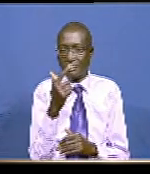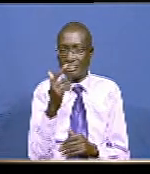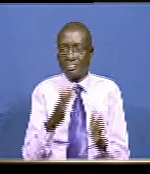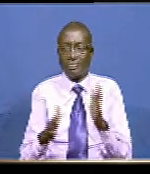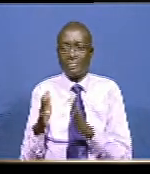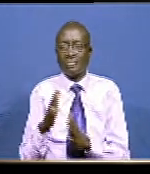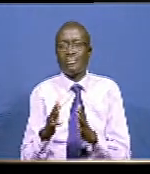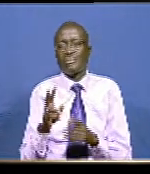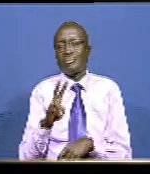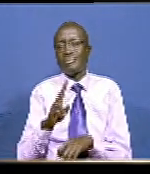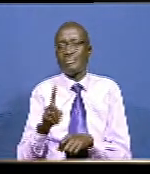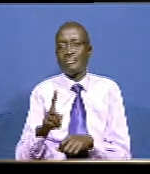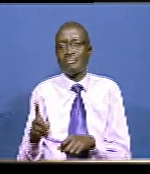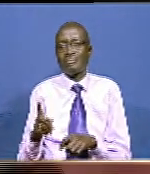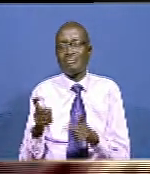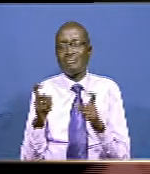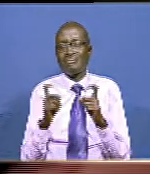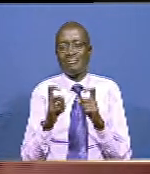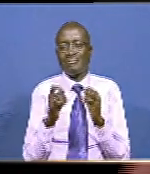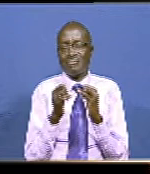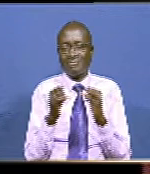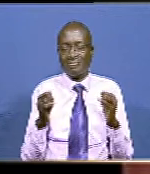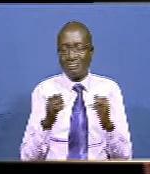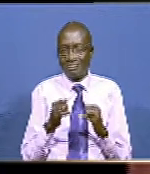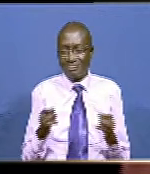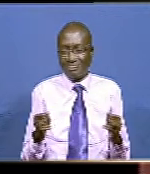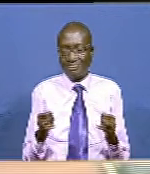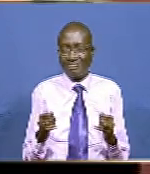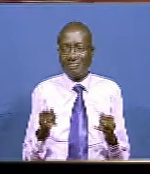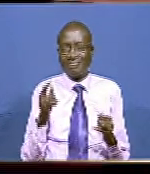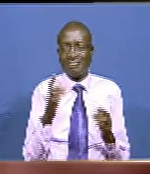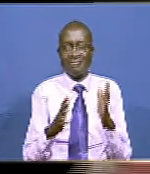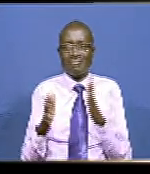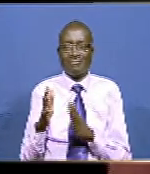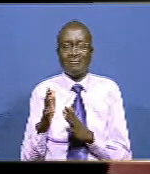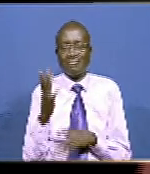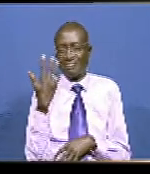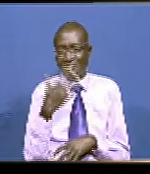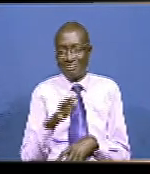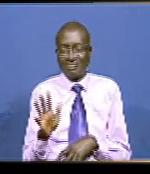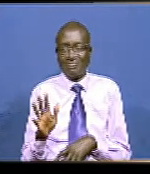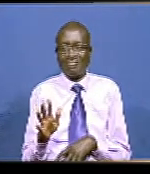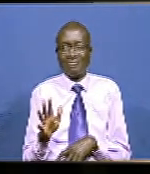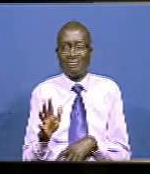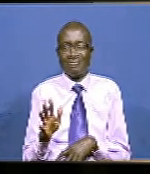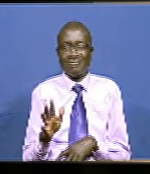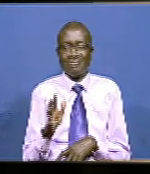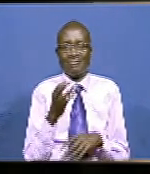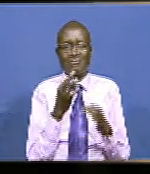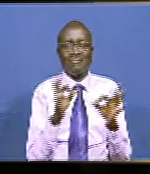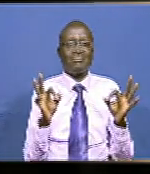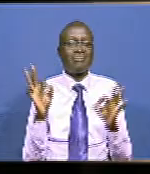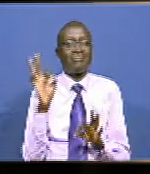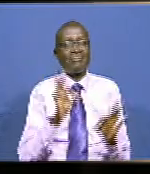next 2 minutes? You'll give us a few lines. Exactly. You had already prepared lines that. In a run faster. He's also a funny freestyle because